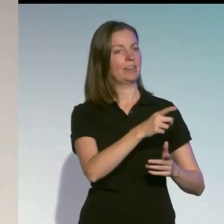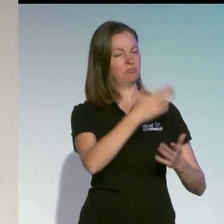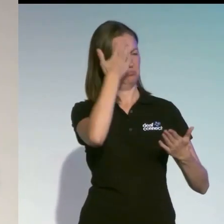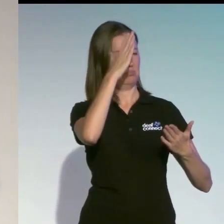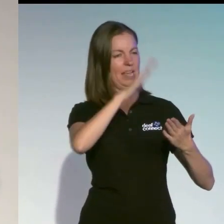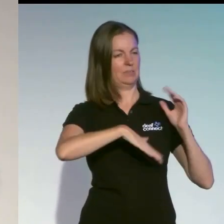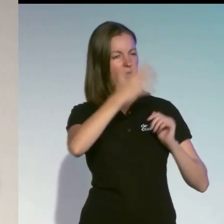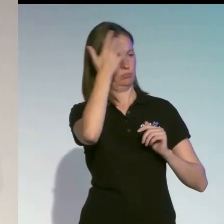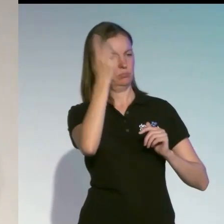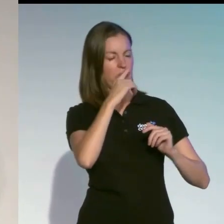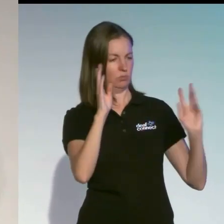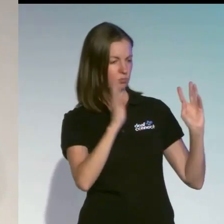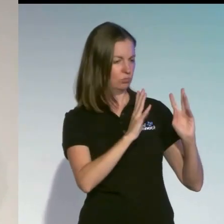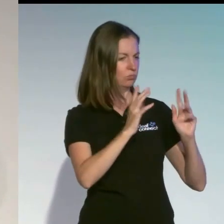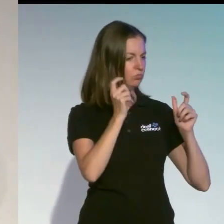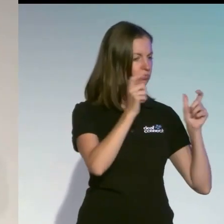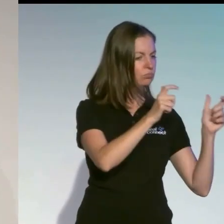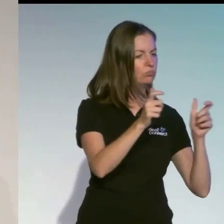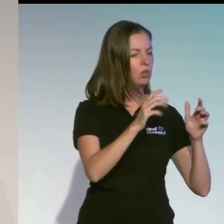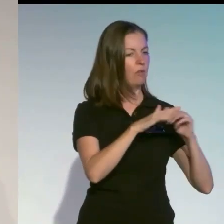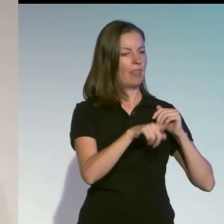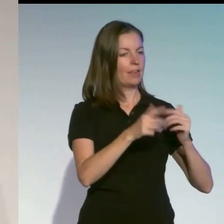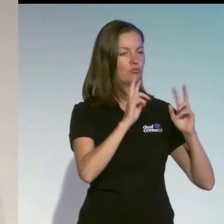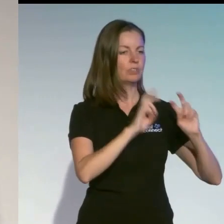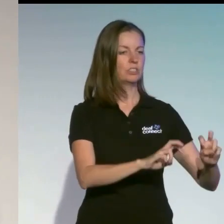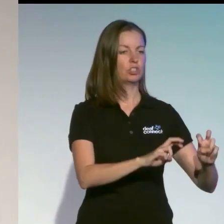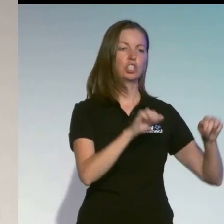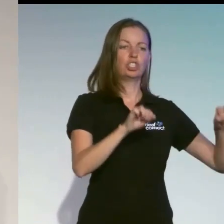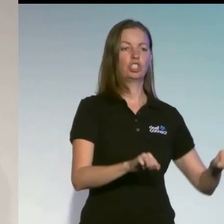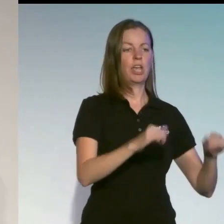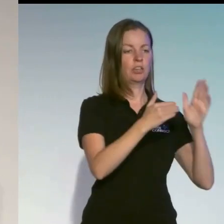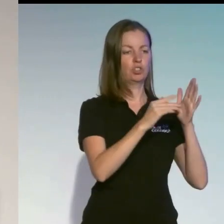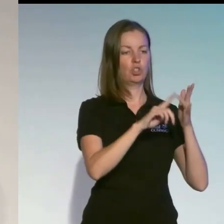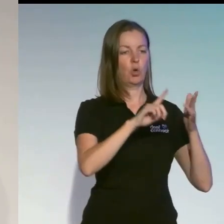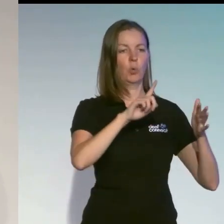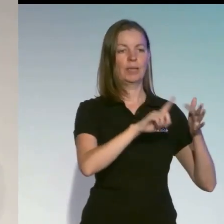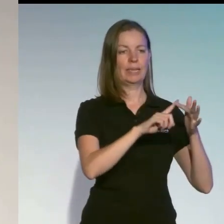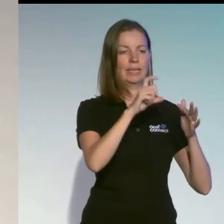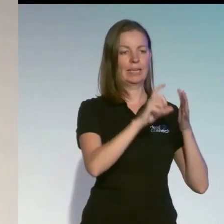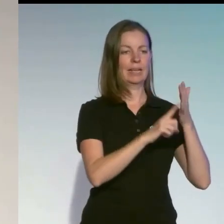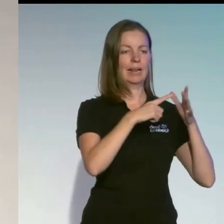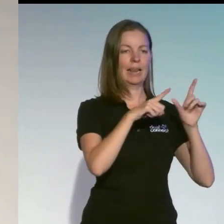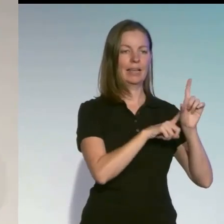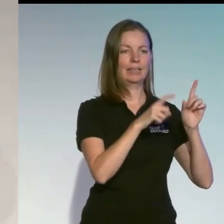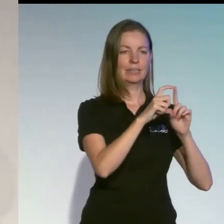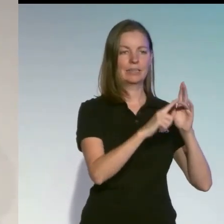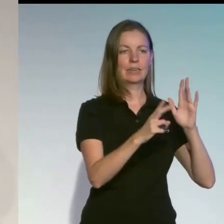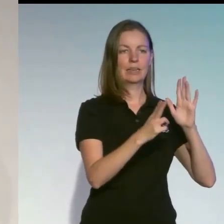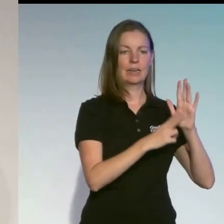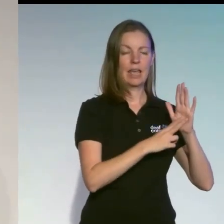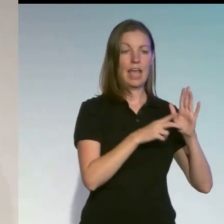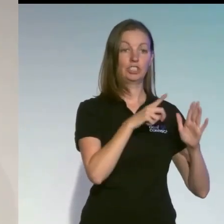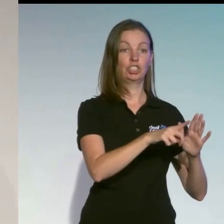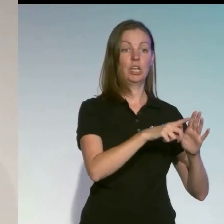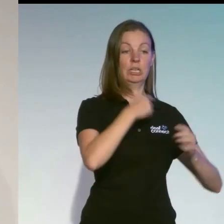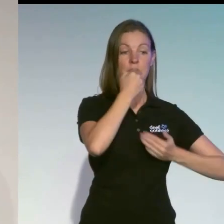that research. The chair was Professor Zoe Playden, and she, I think, captured some of the horror